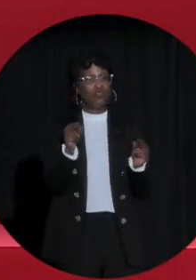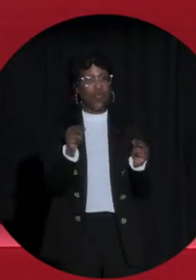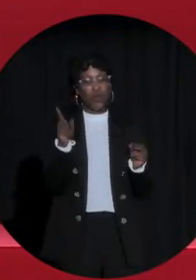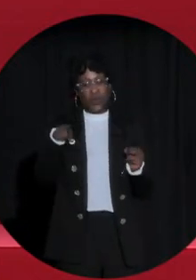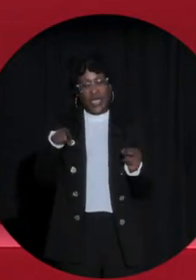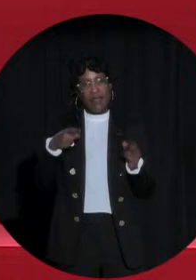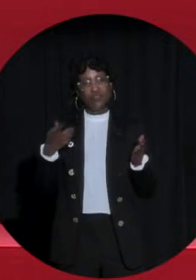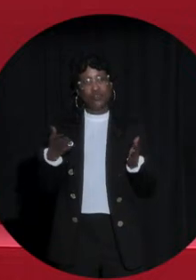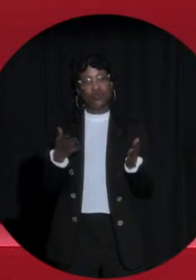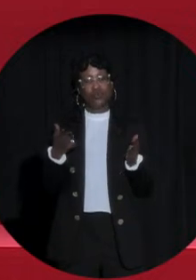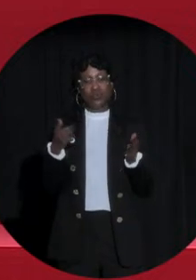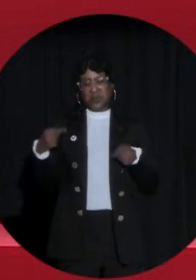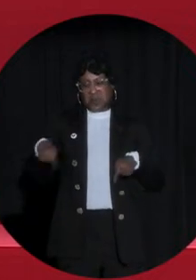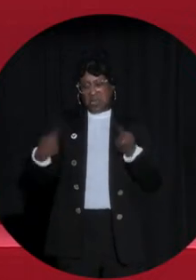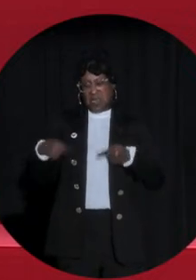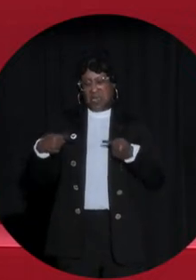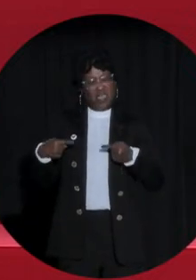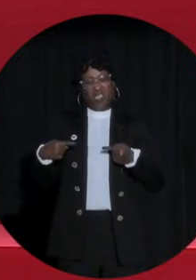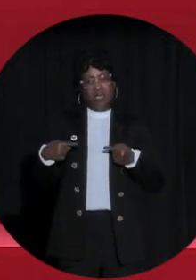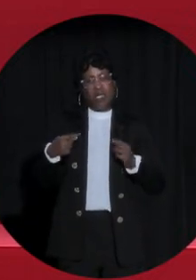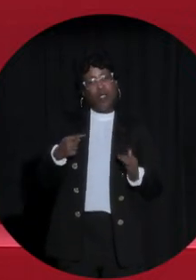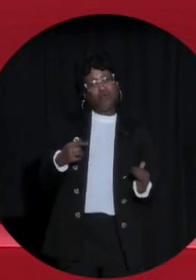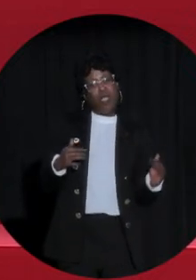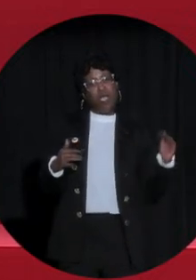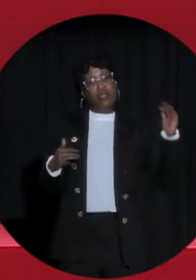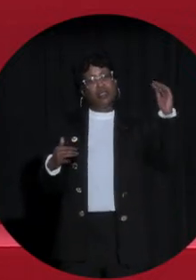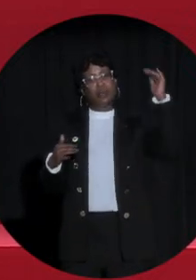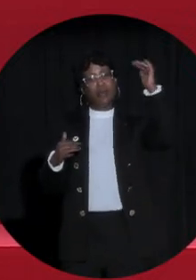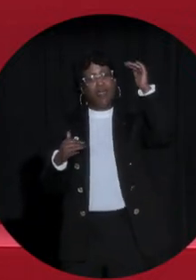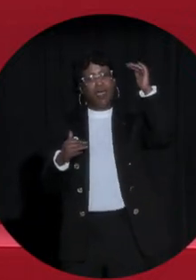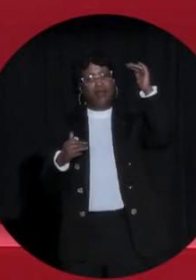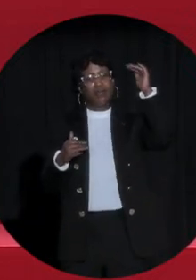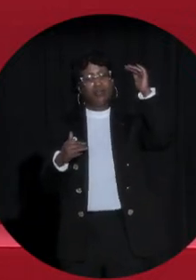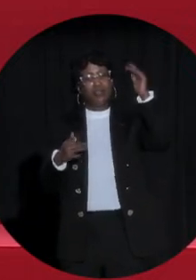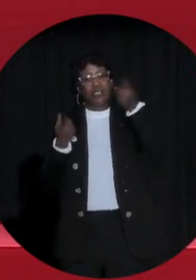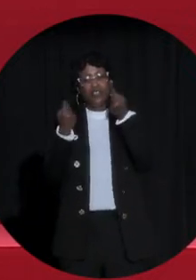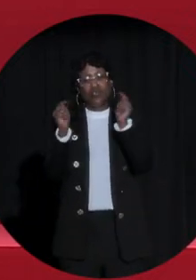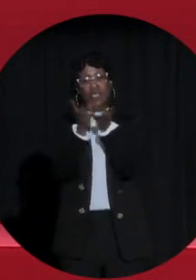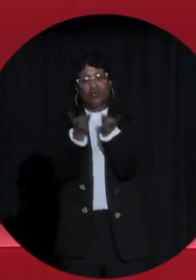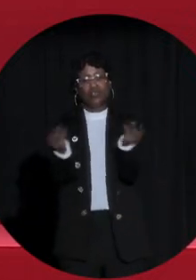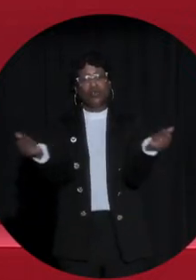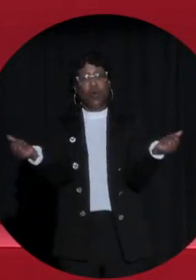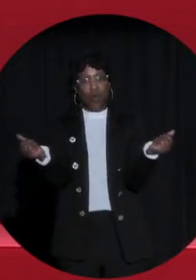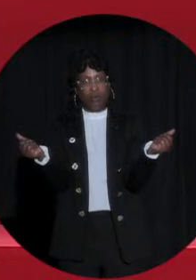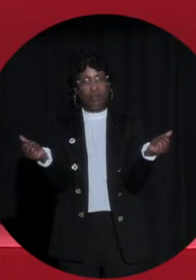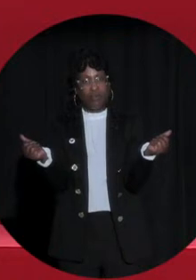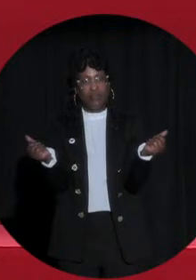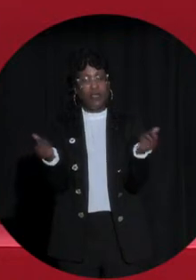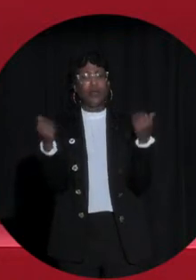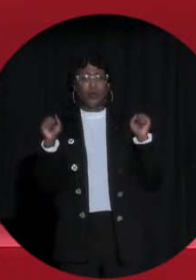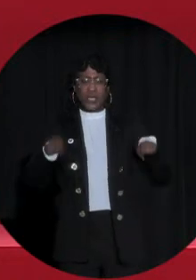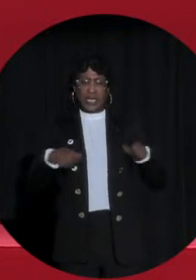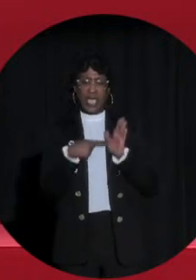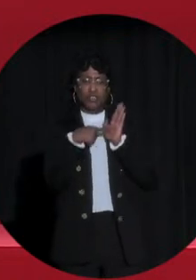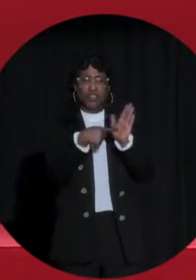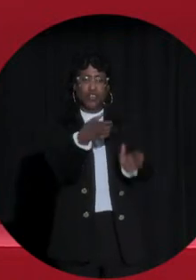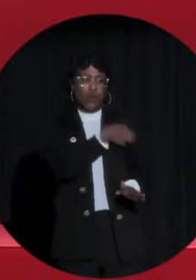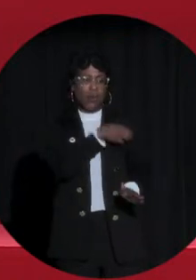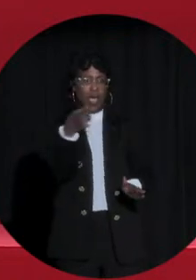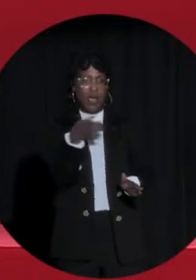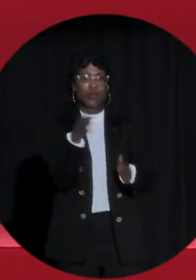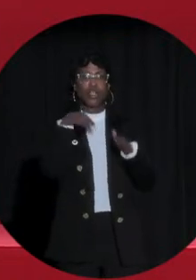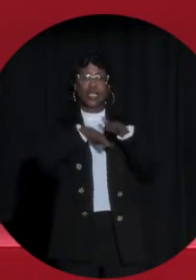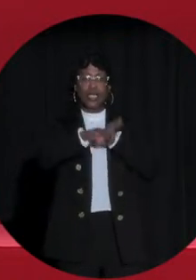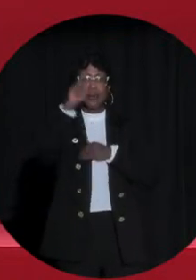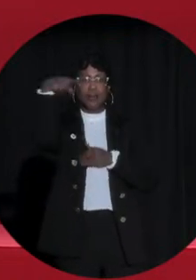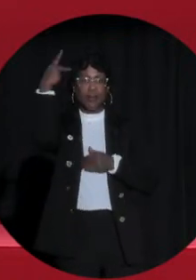our nation. We can flex our power while engaging in politics that we can be proud of. As residents and